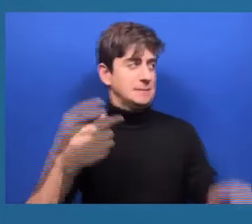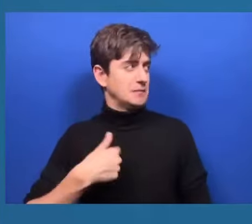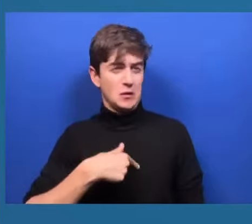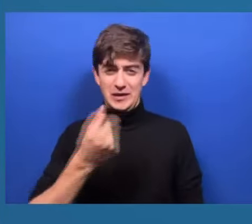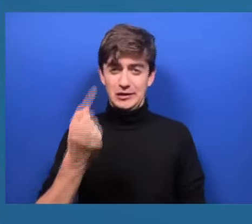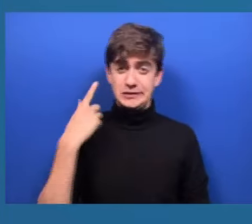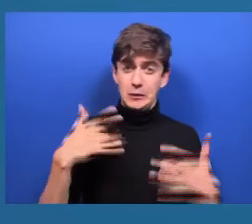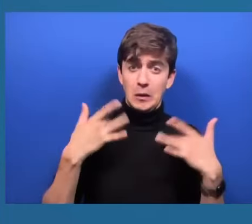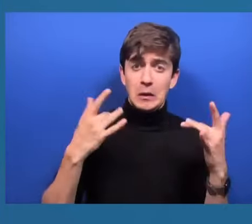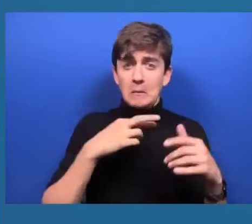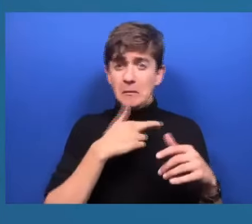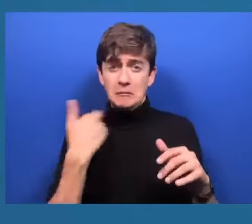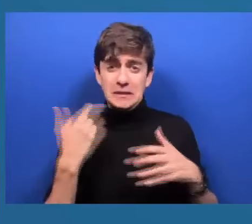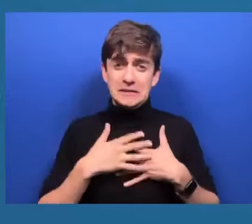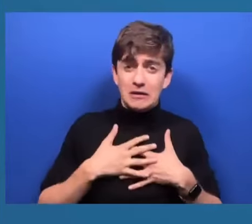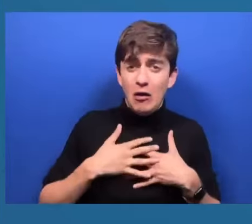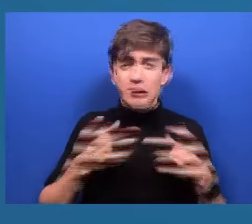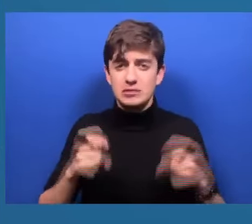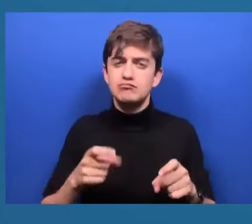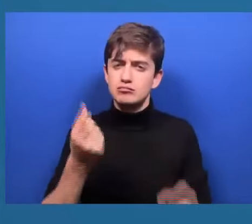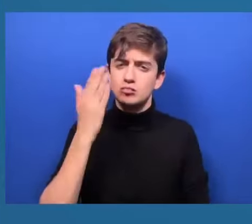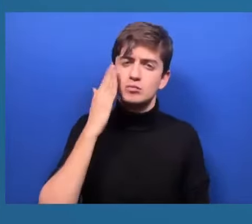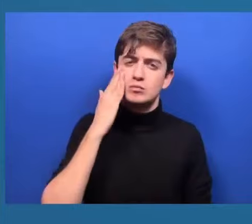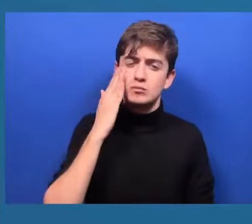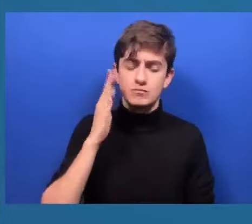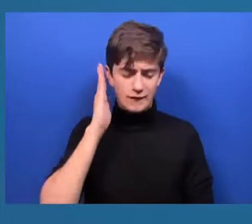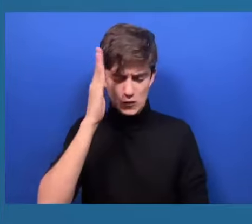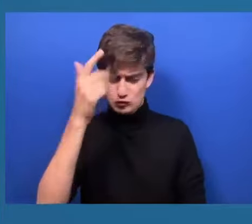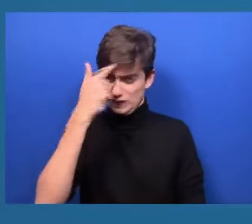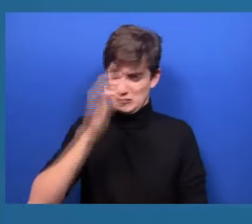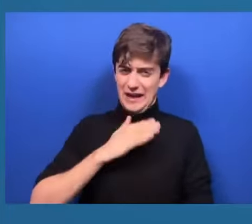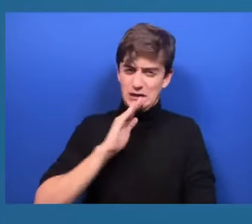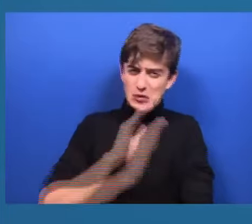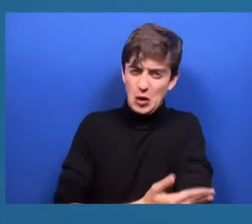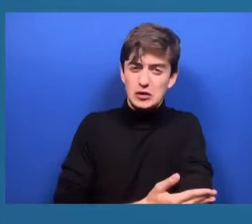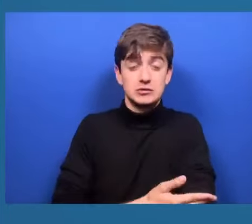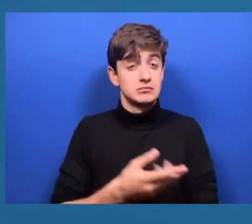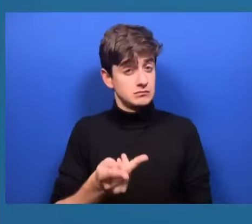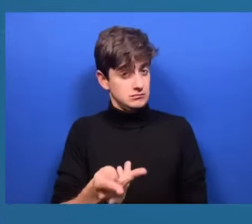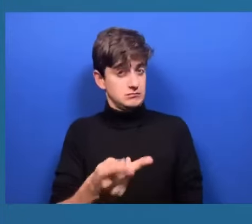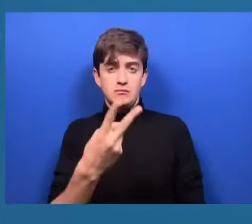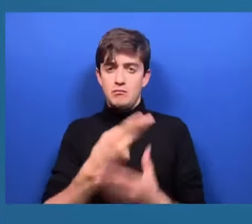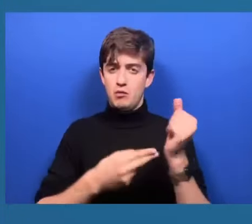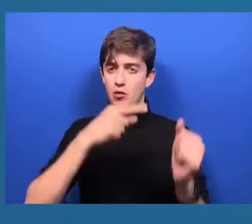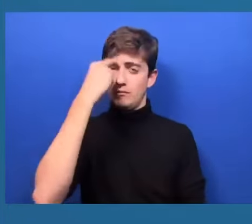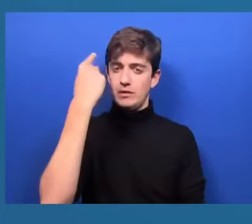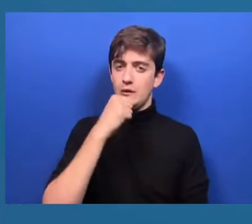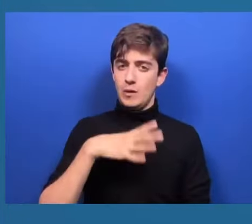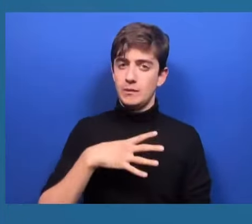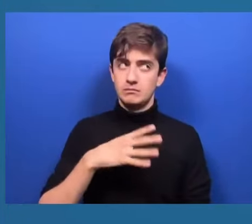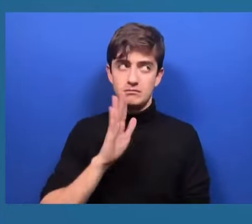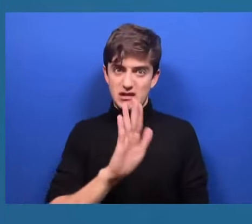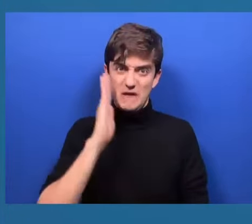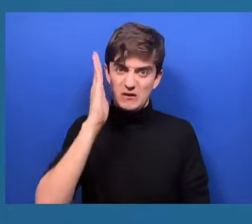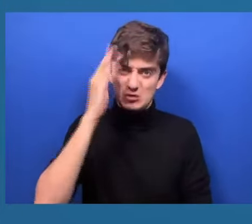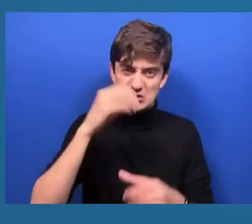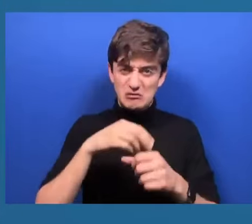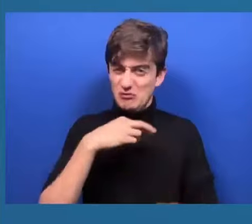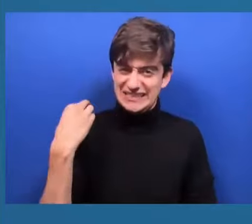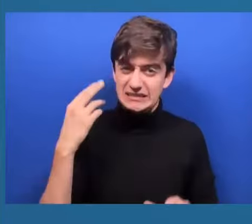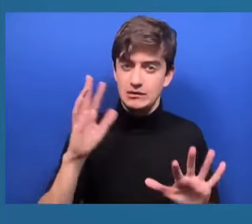risk. The future for my daughters are at risk, 2 black women as well. So when Tish James is in